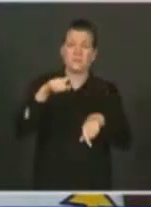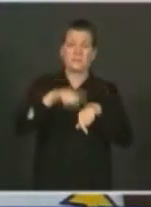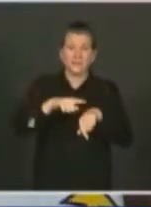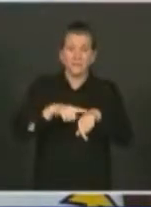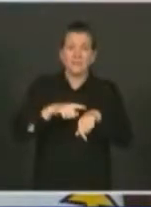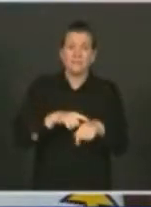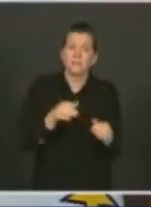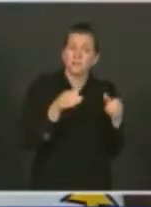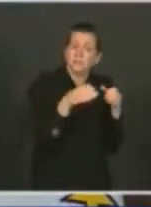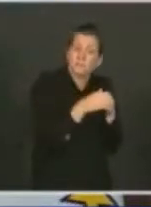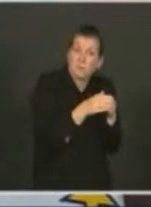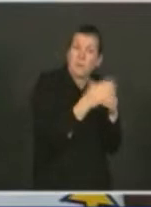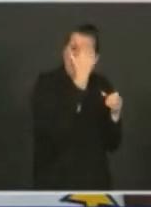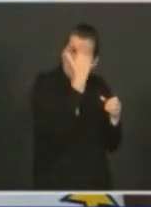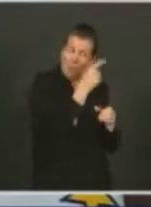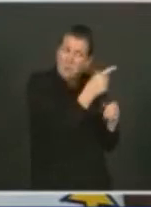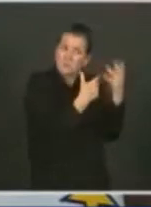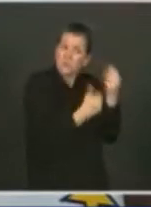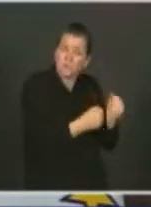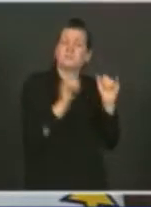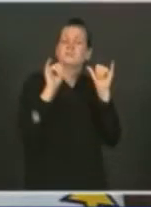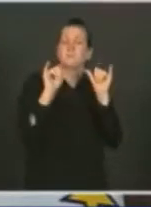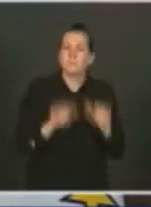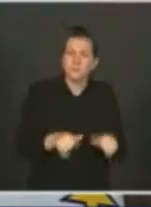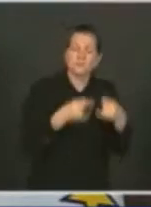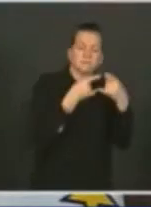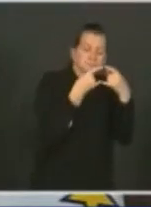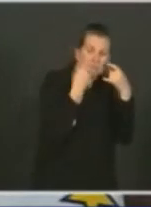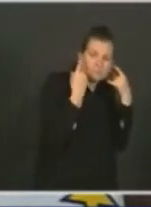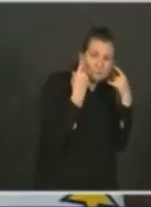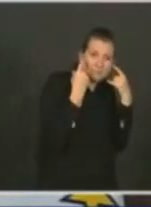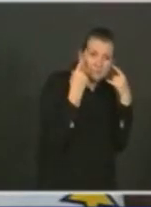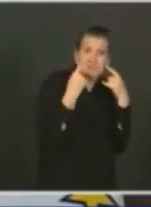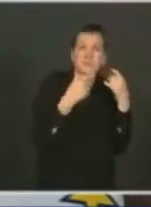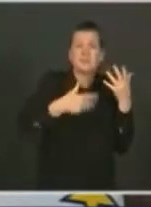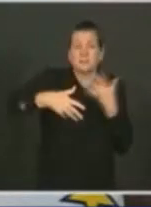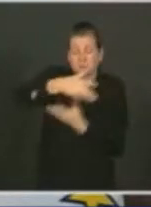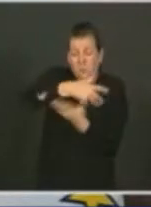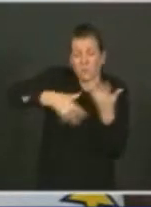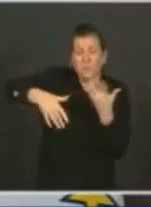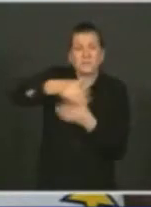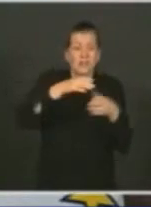stop having social gatherings of any kind, period,